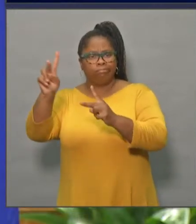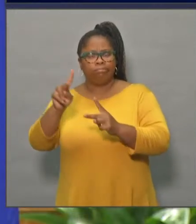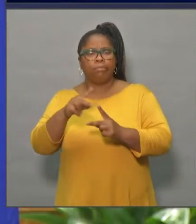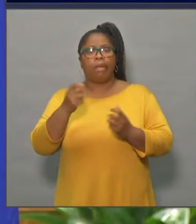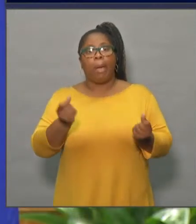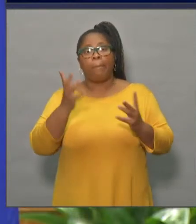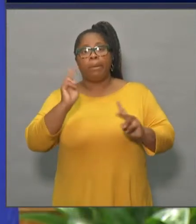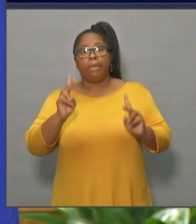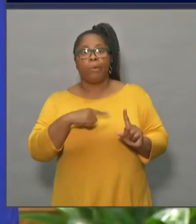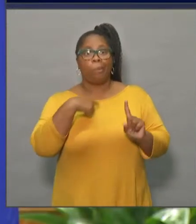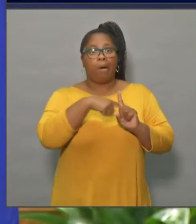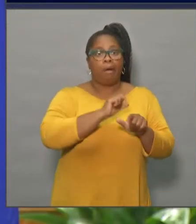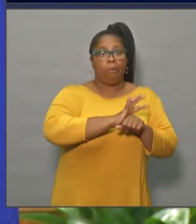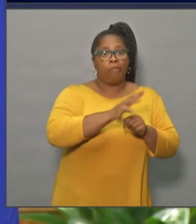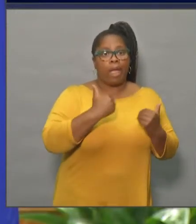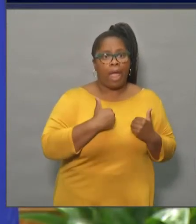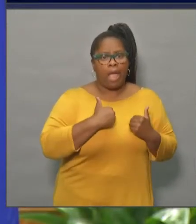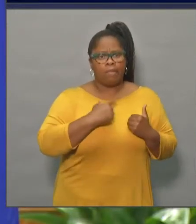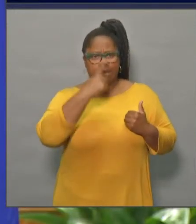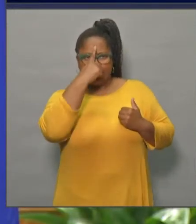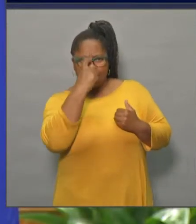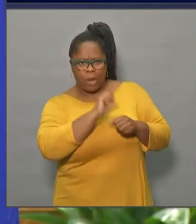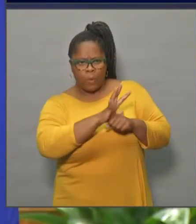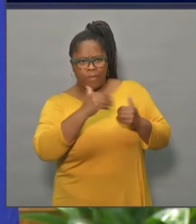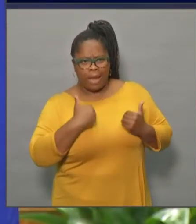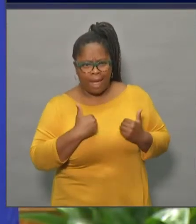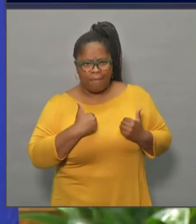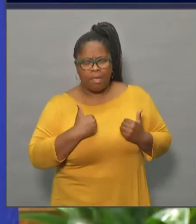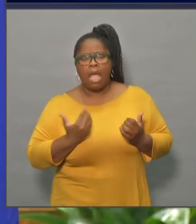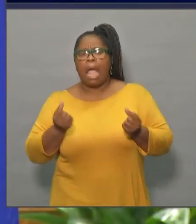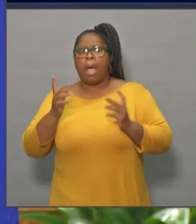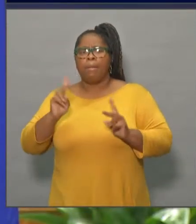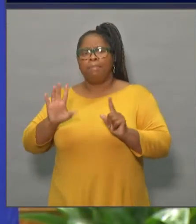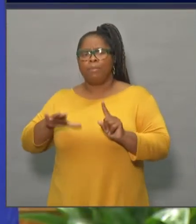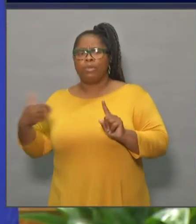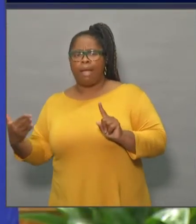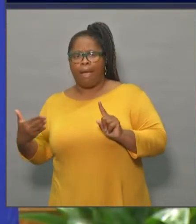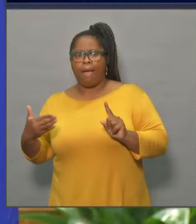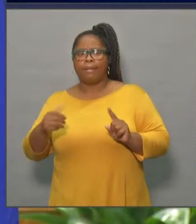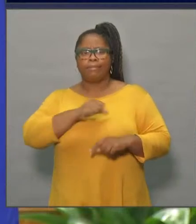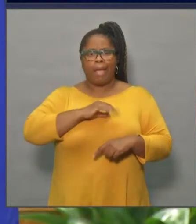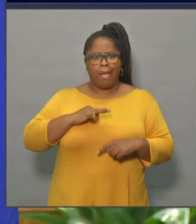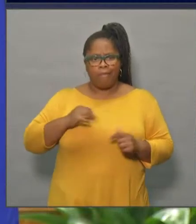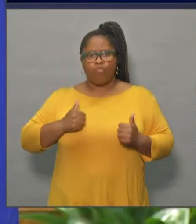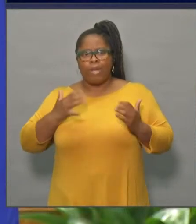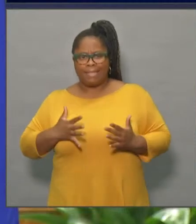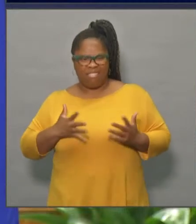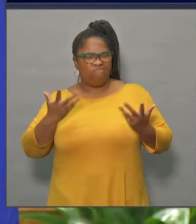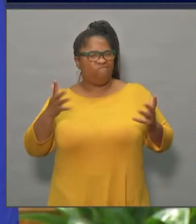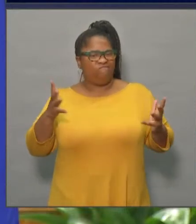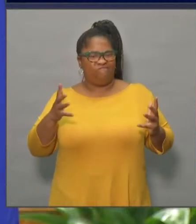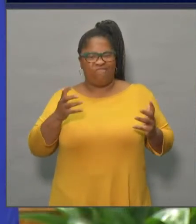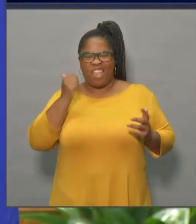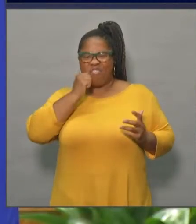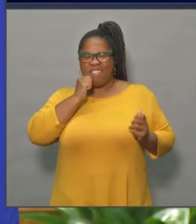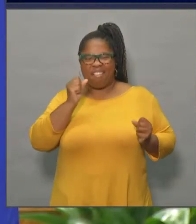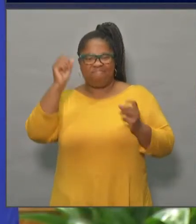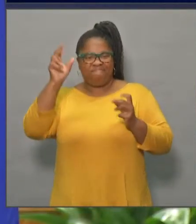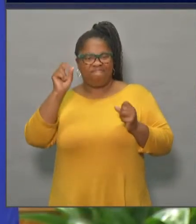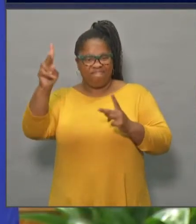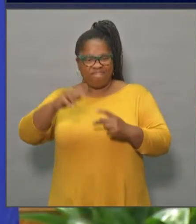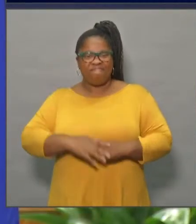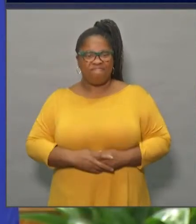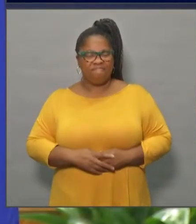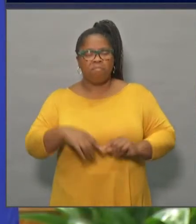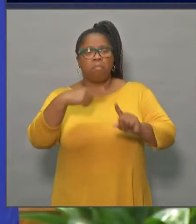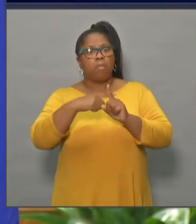cases, as well as the number of people who have died among residents and staff. We also post an updated report